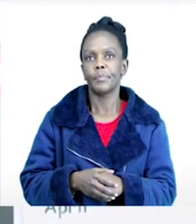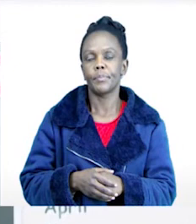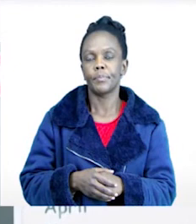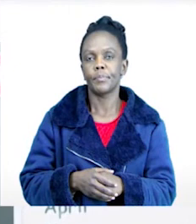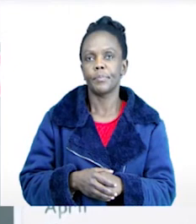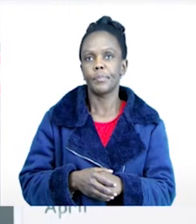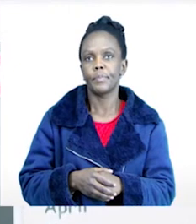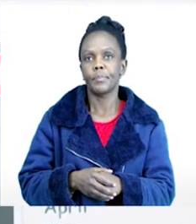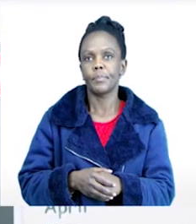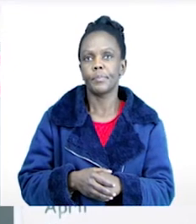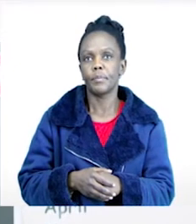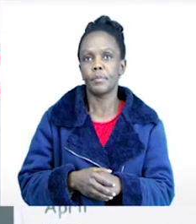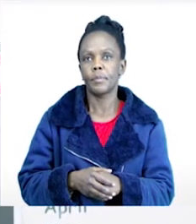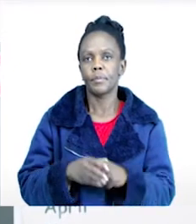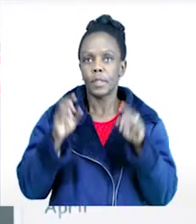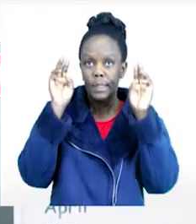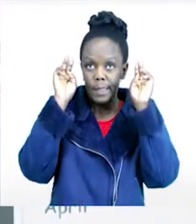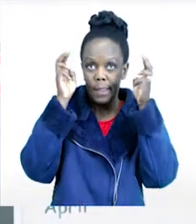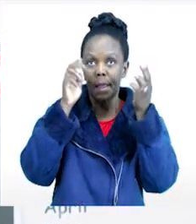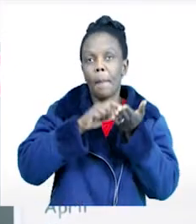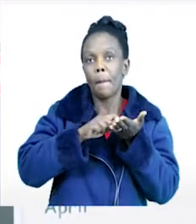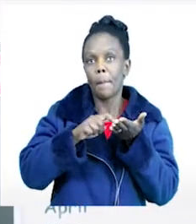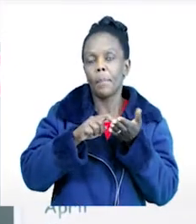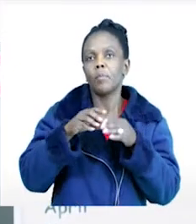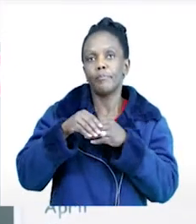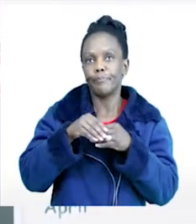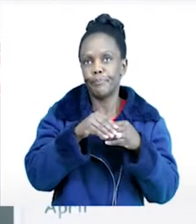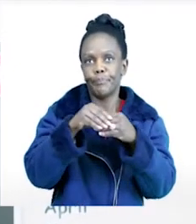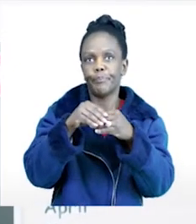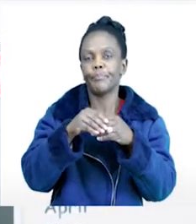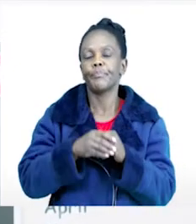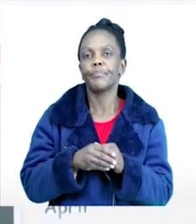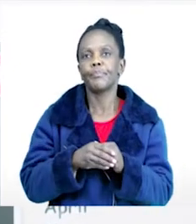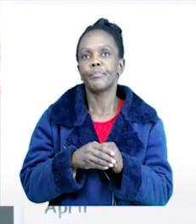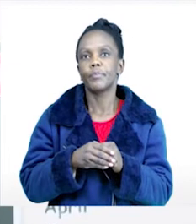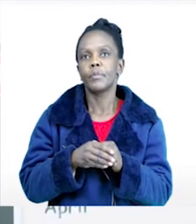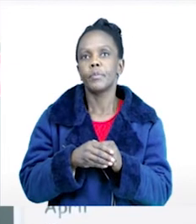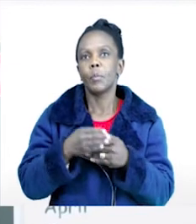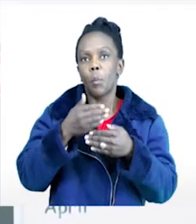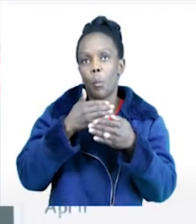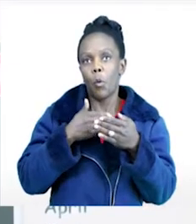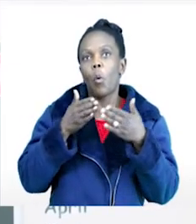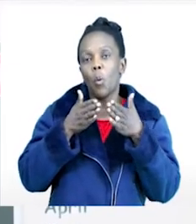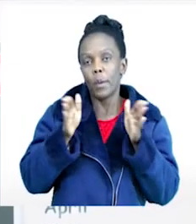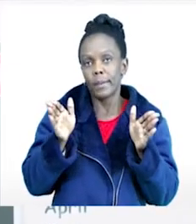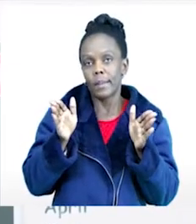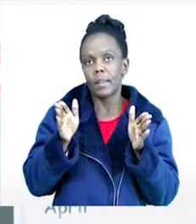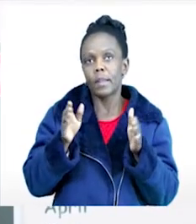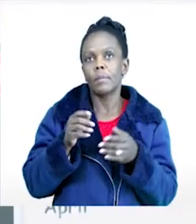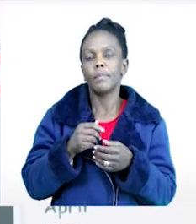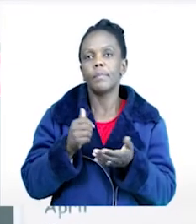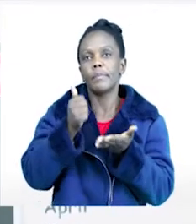today. Our theme this week is travel. And before we get into today's lesson,